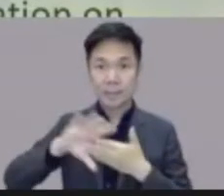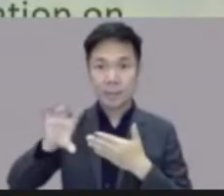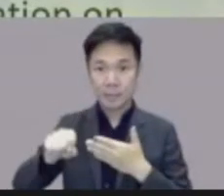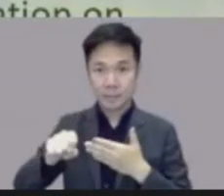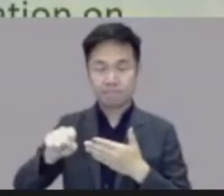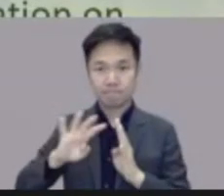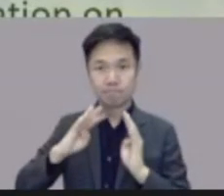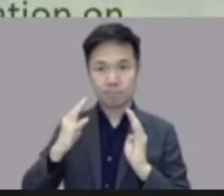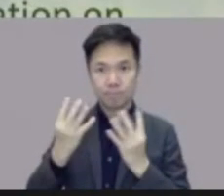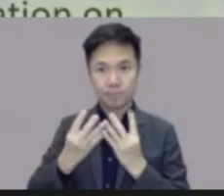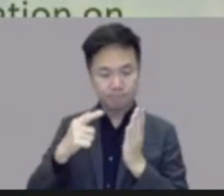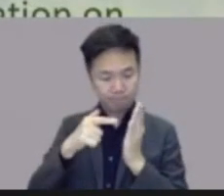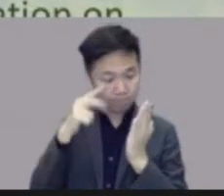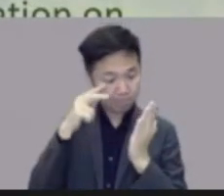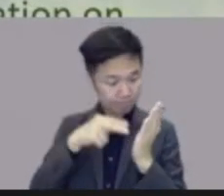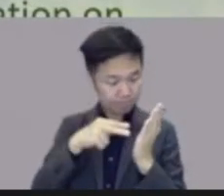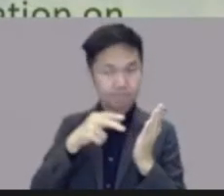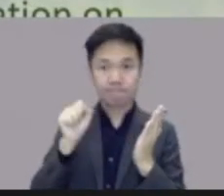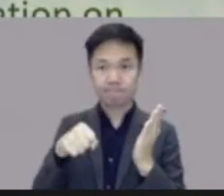options